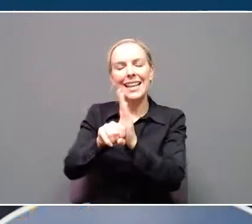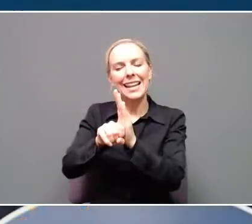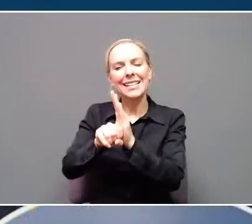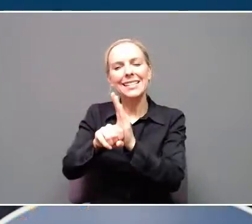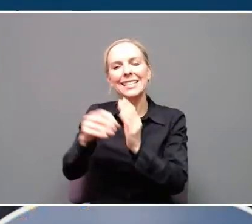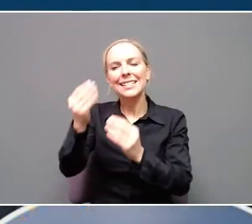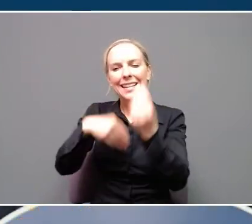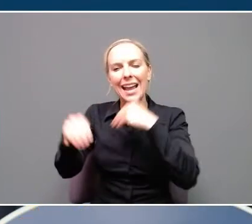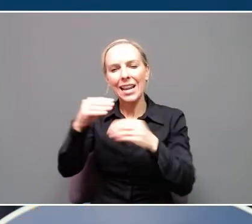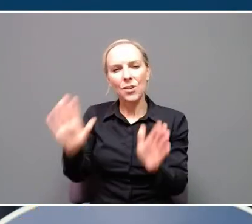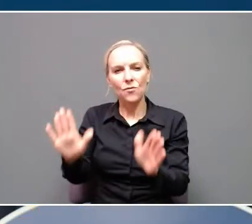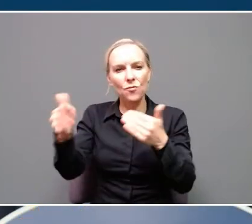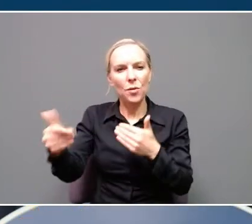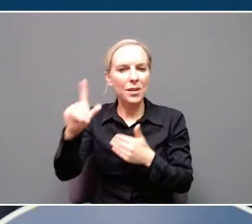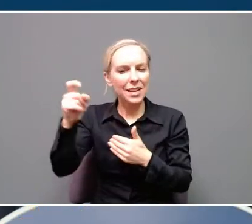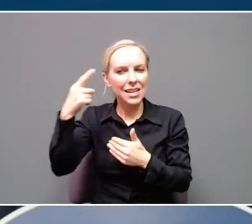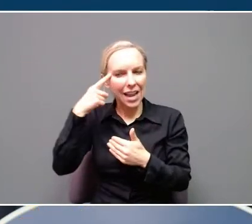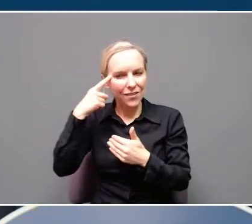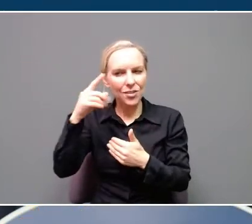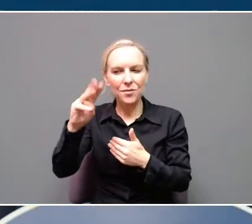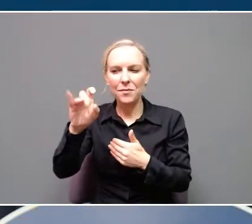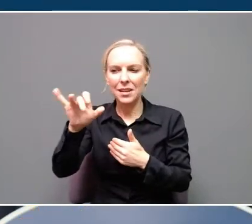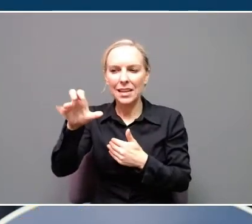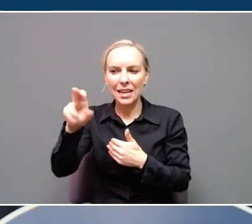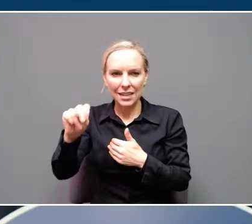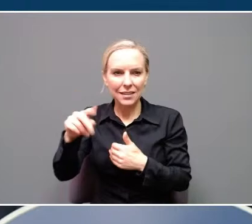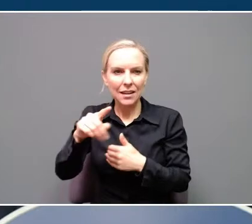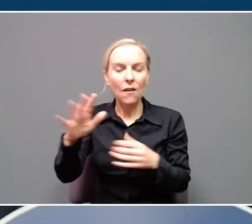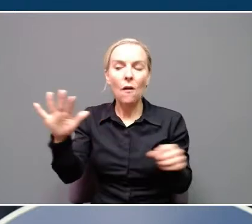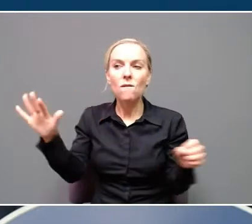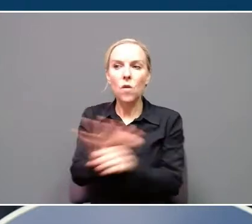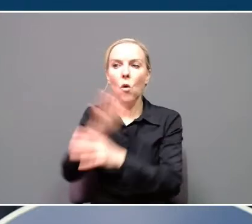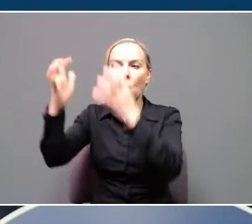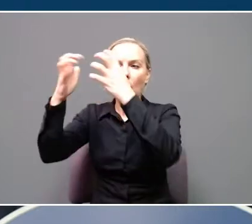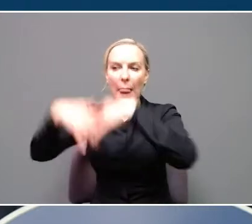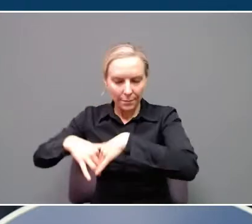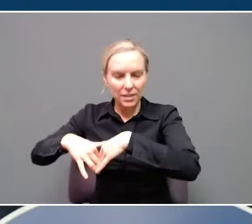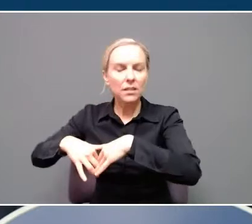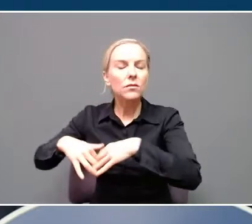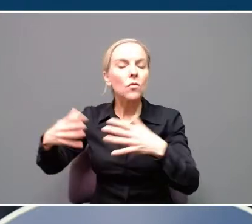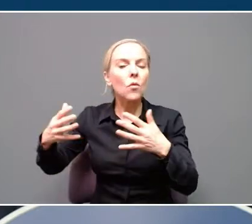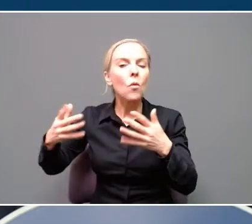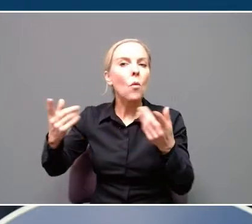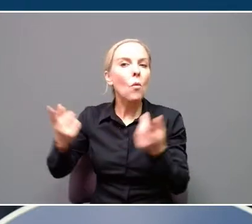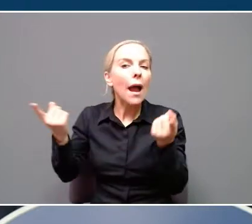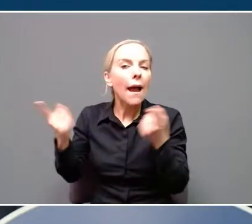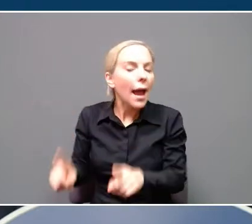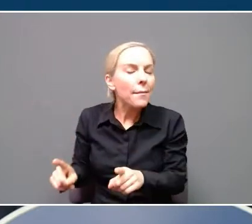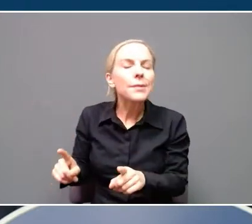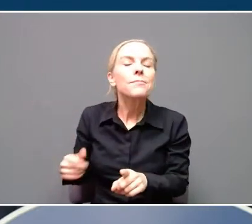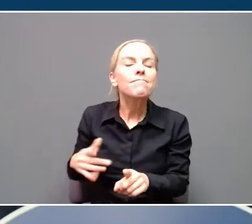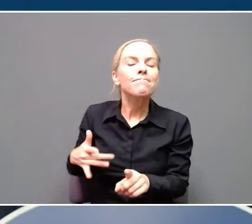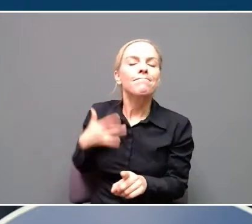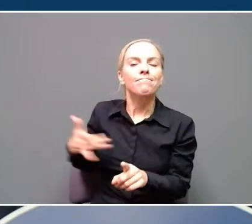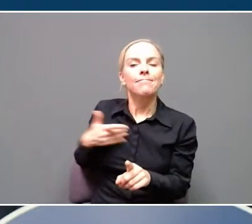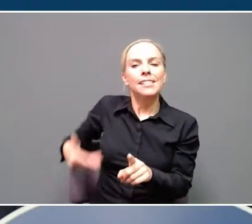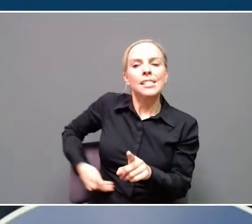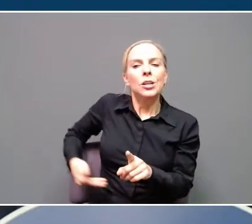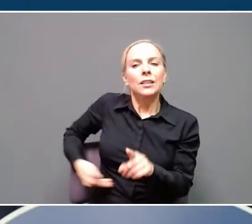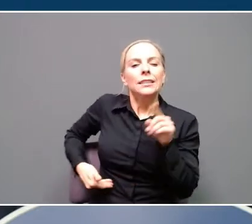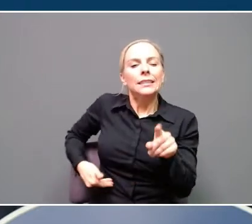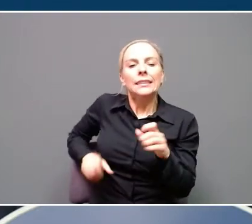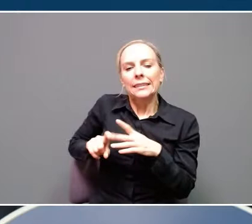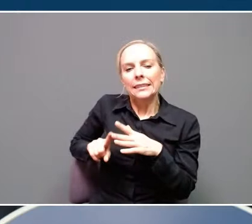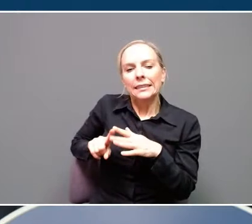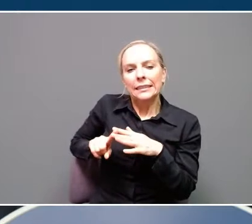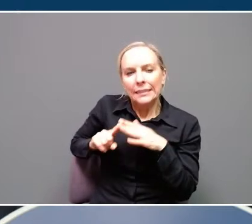mansion. We had a full collapse of what we believe to be the initial